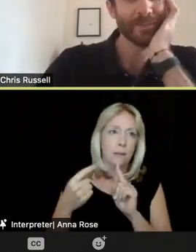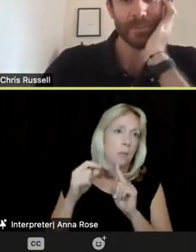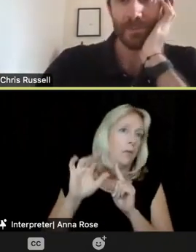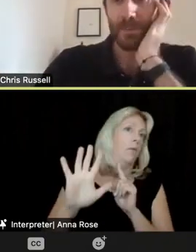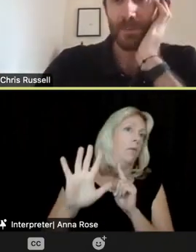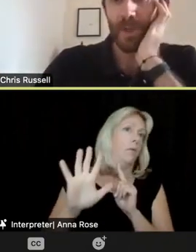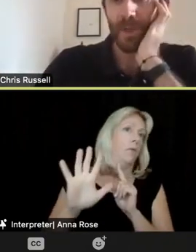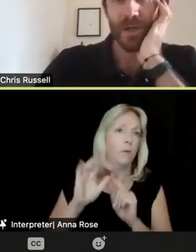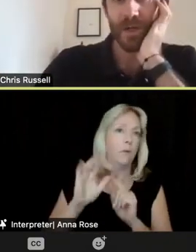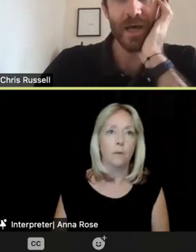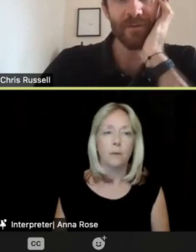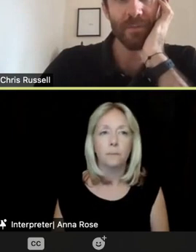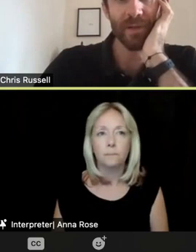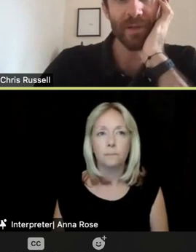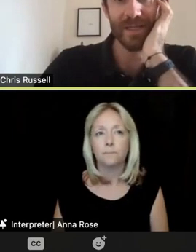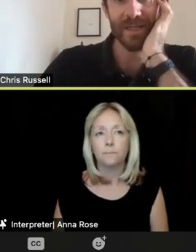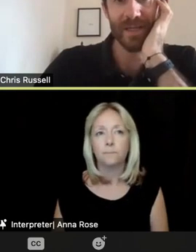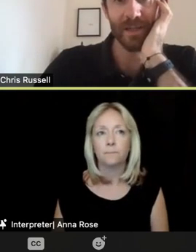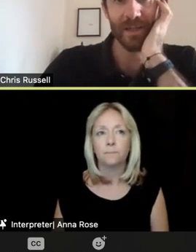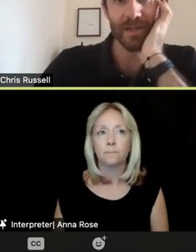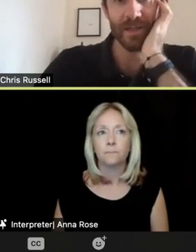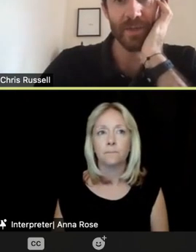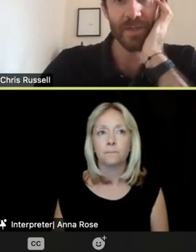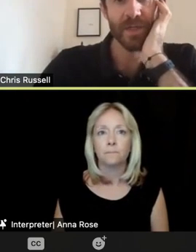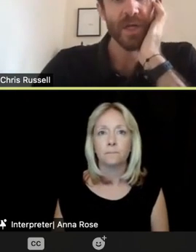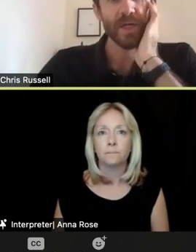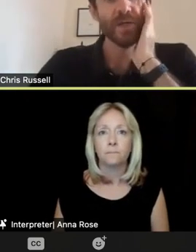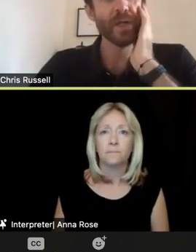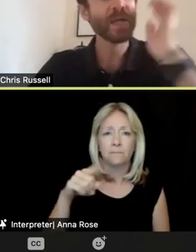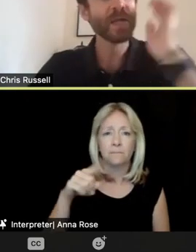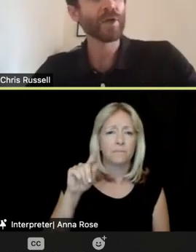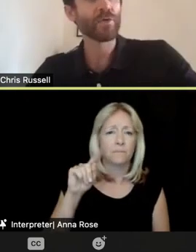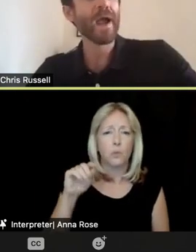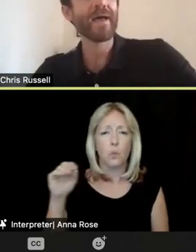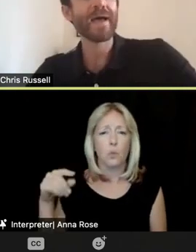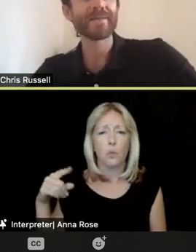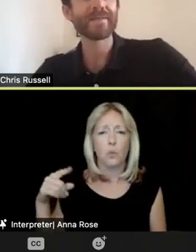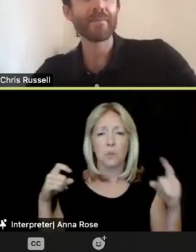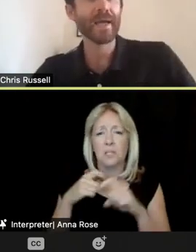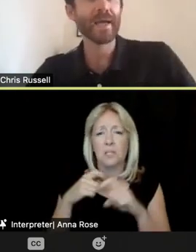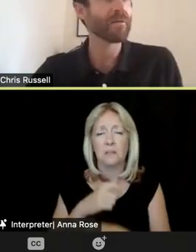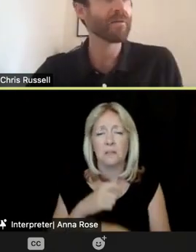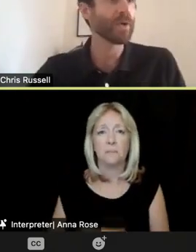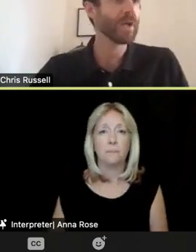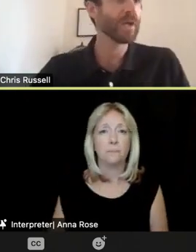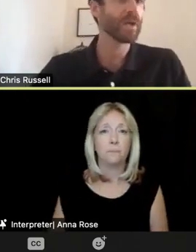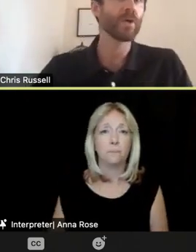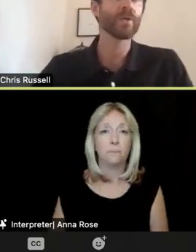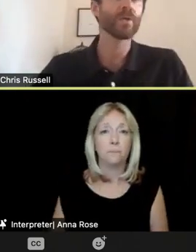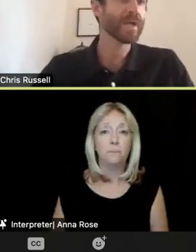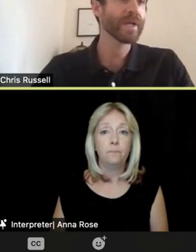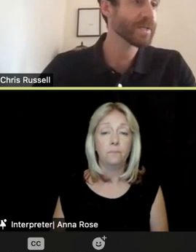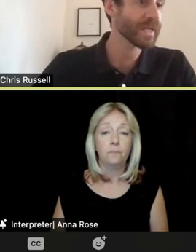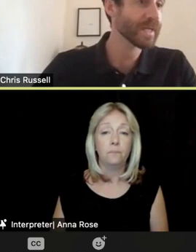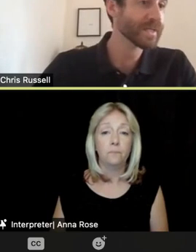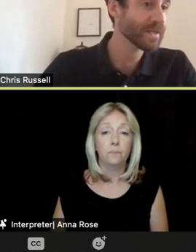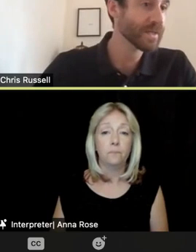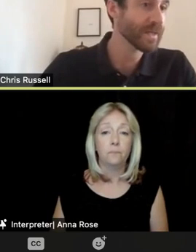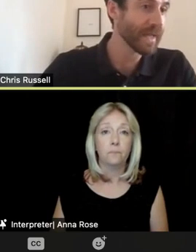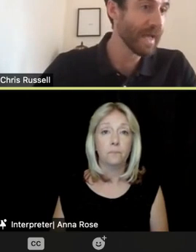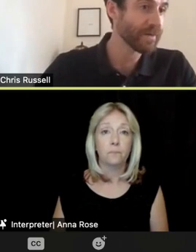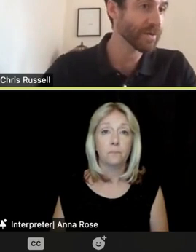complex. There's a lot of complex detail in these symbols. So again, you can try that same technique of looking, 3